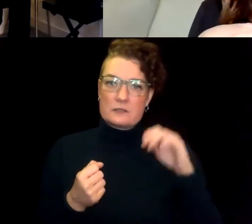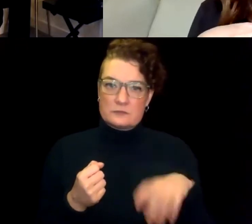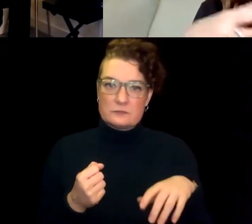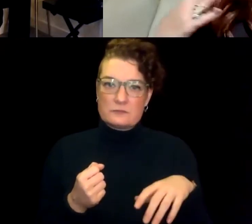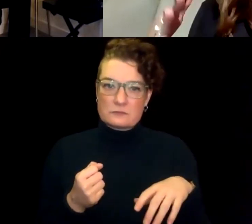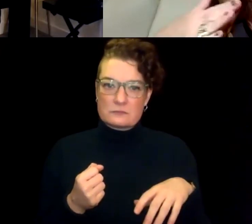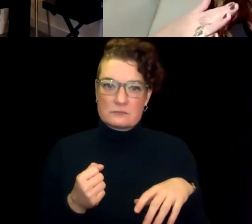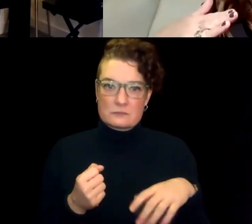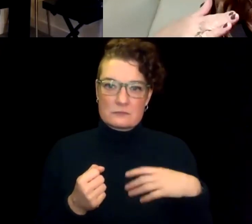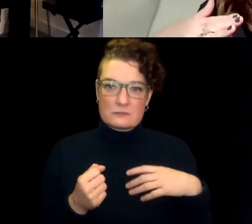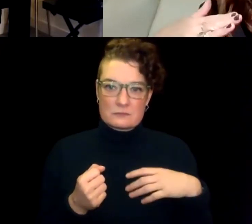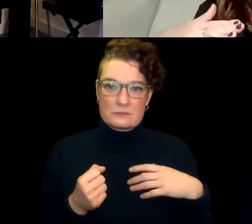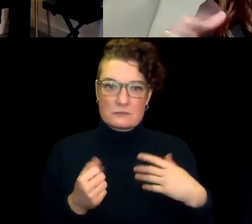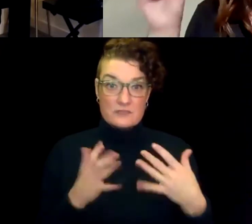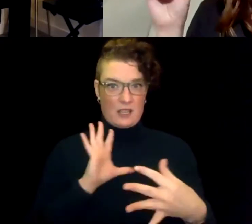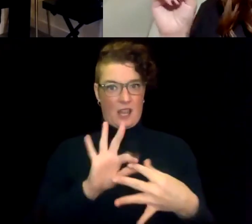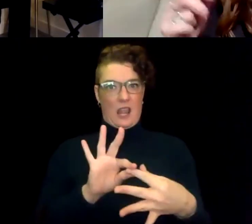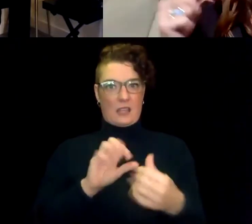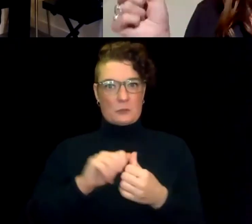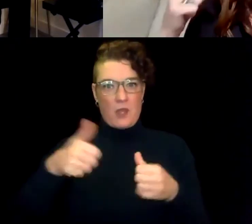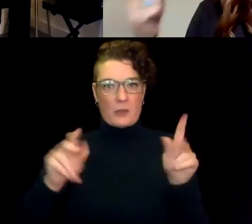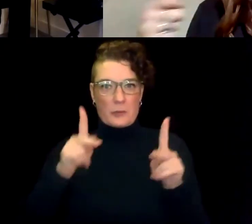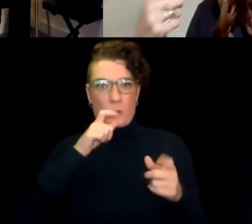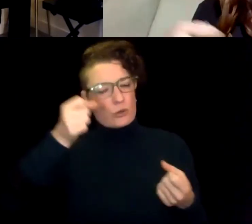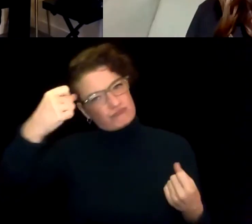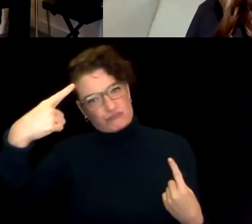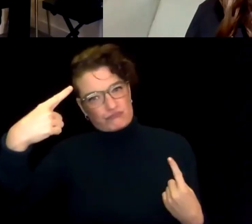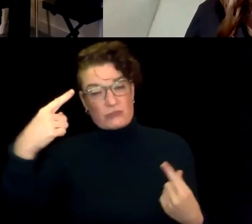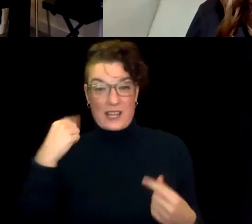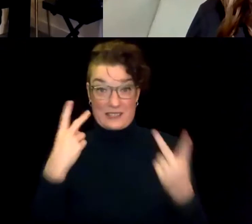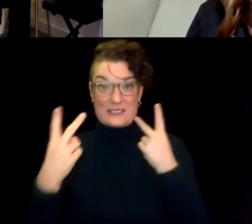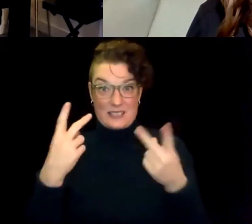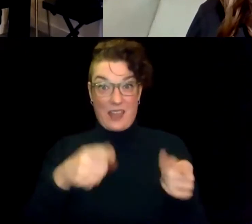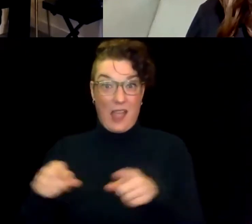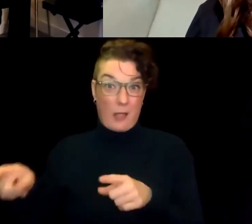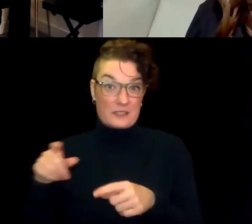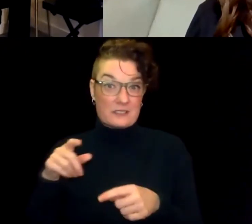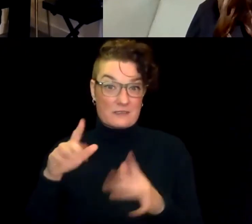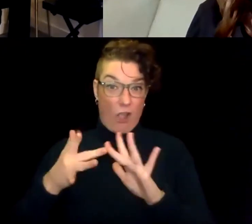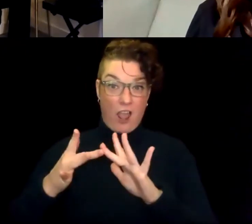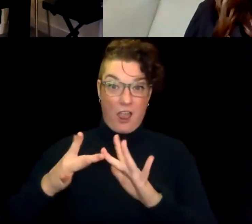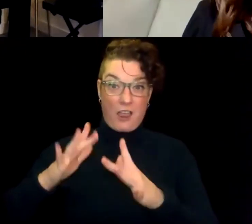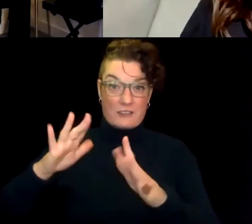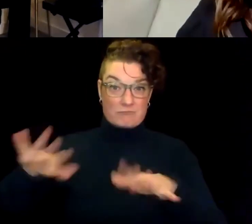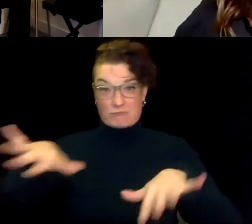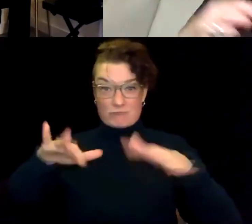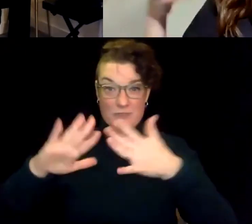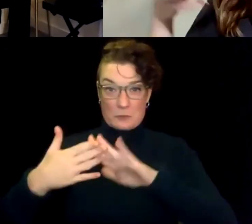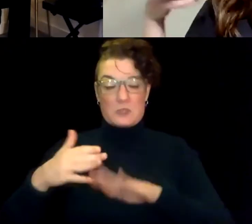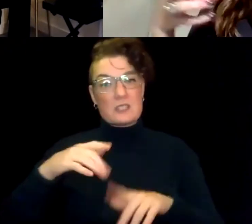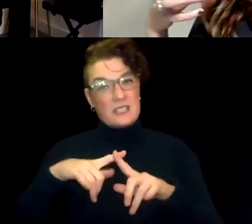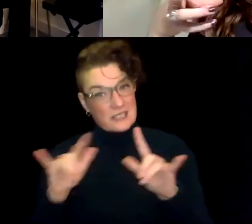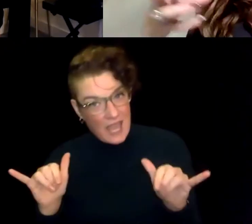just being able to connect with others that get it. This is something I see a lot in online communities. And yet